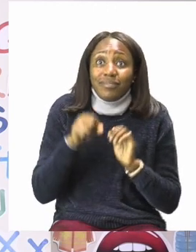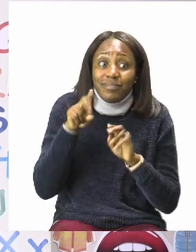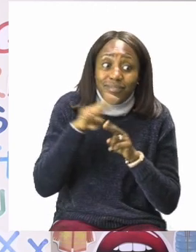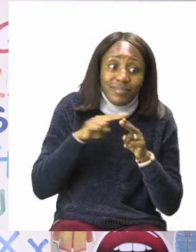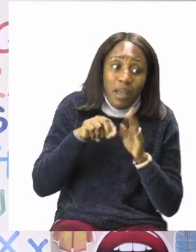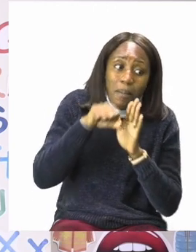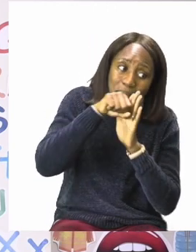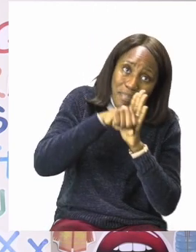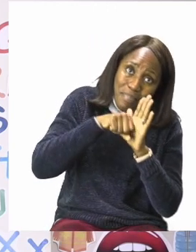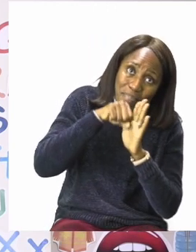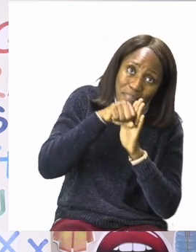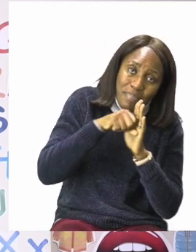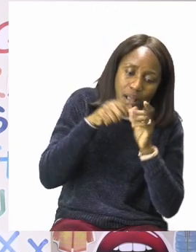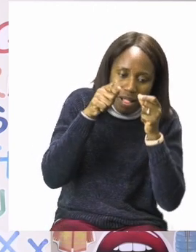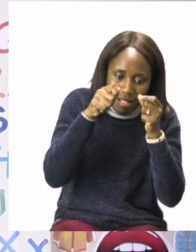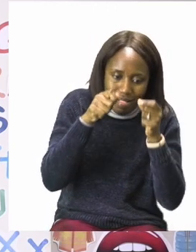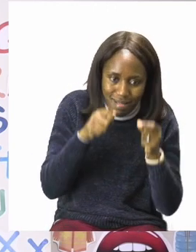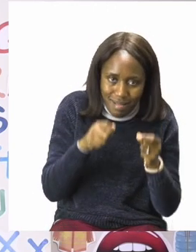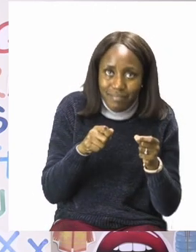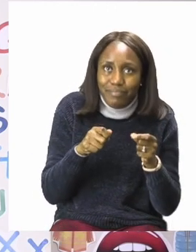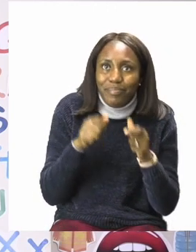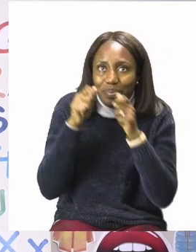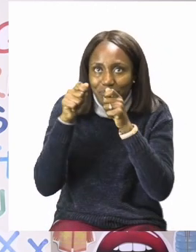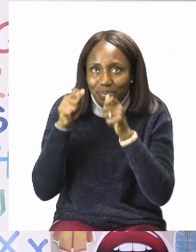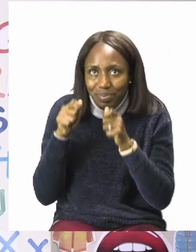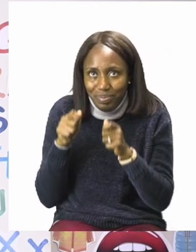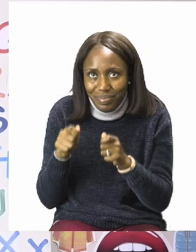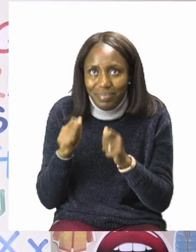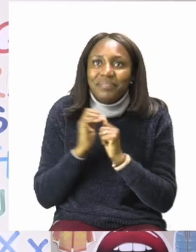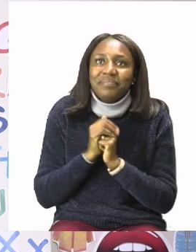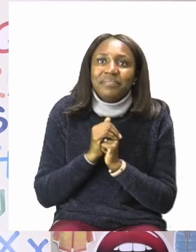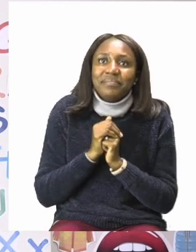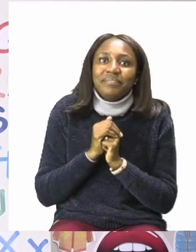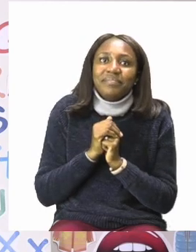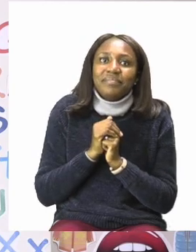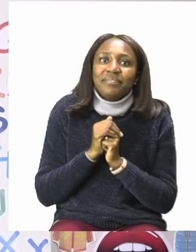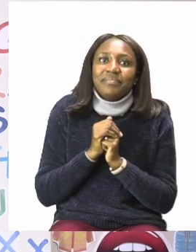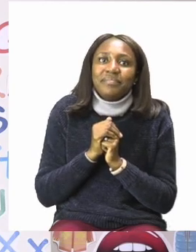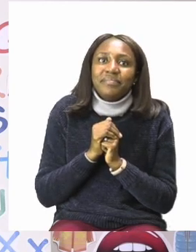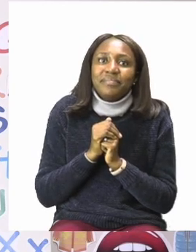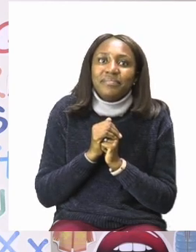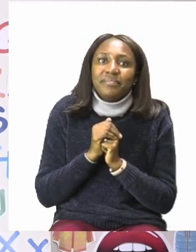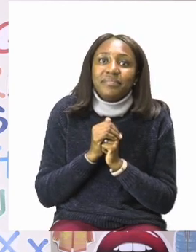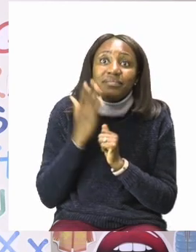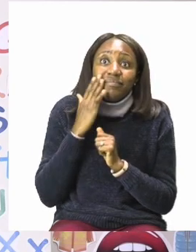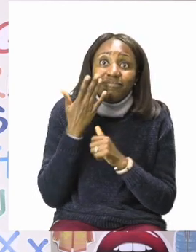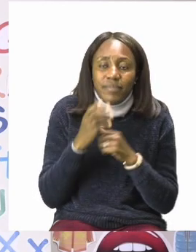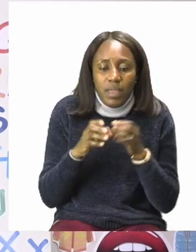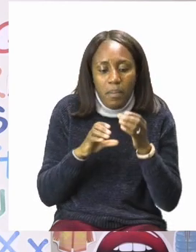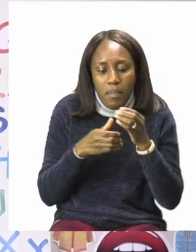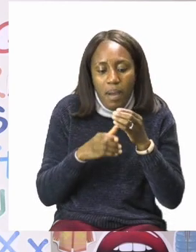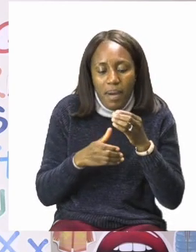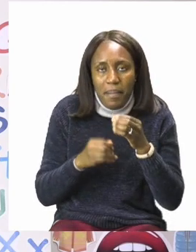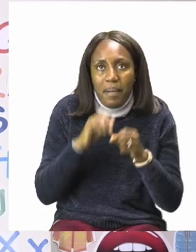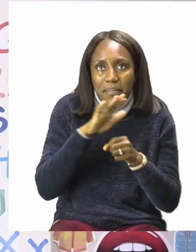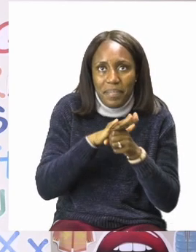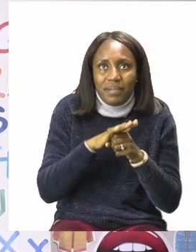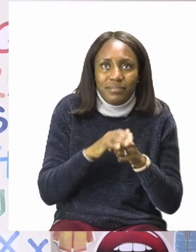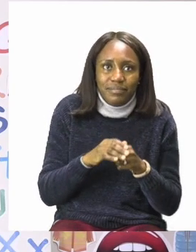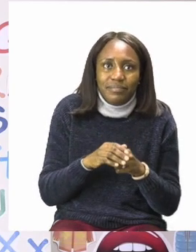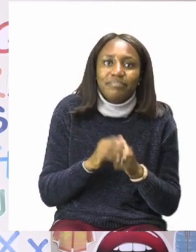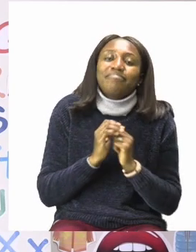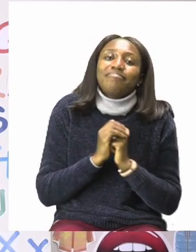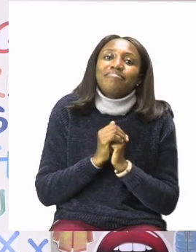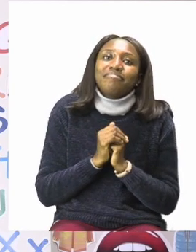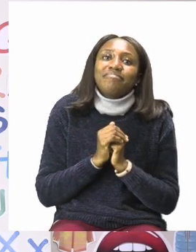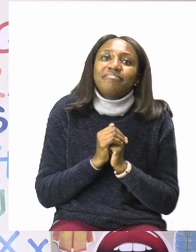will allow you to paste correctly as well. A glue that will not be messy and a glue that you can store correctly. When